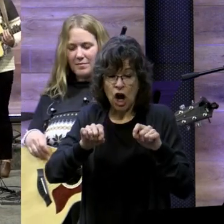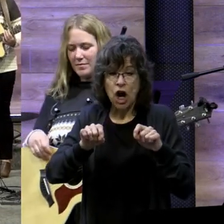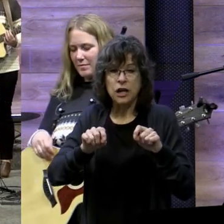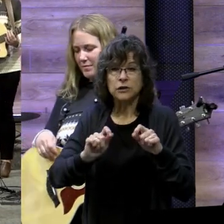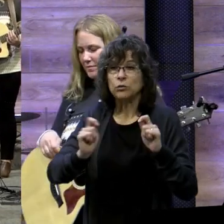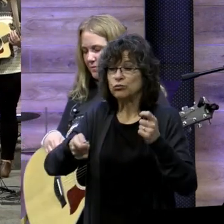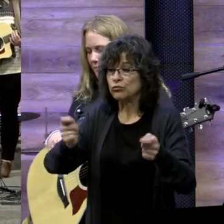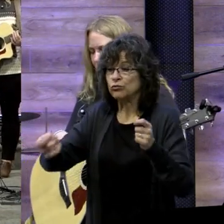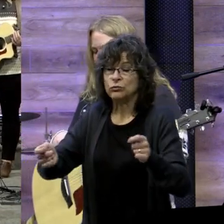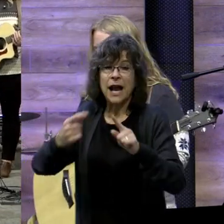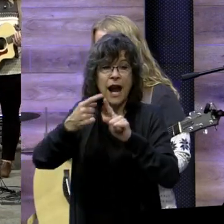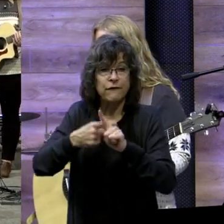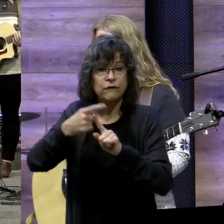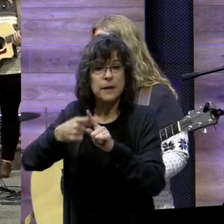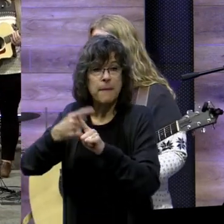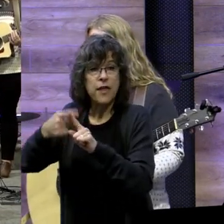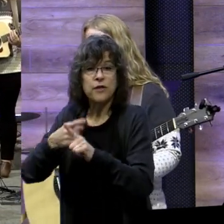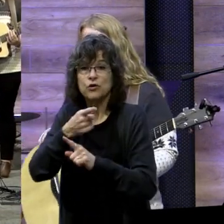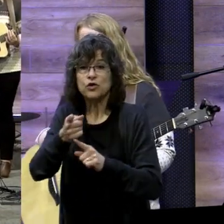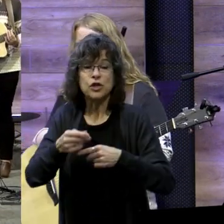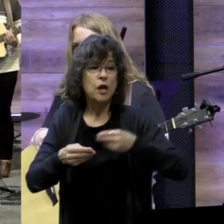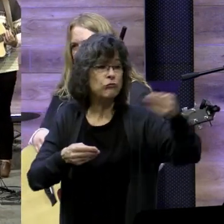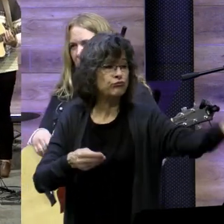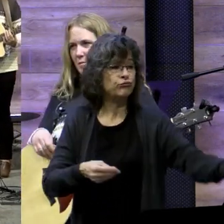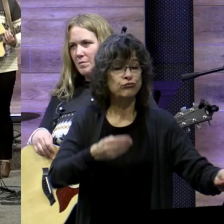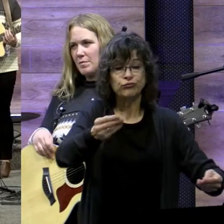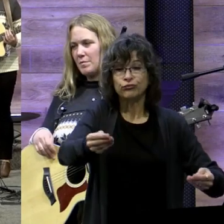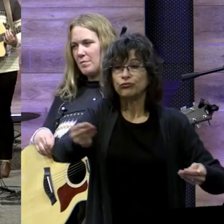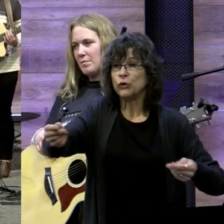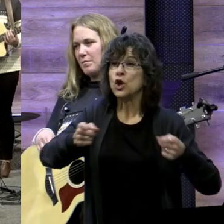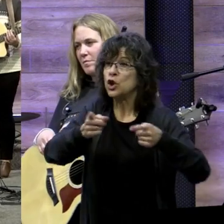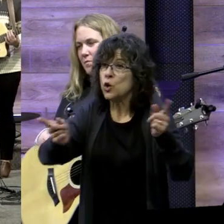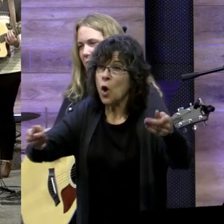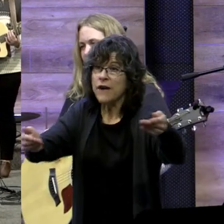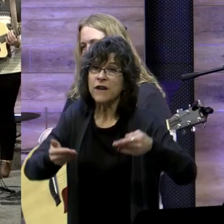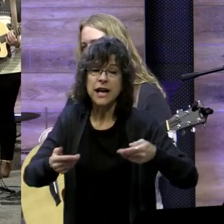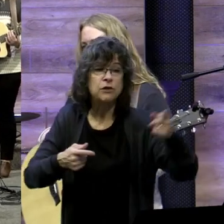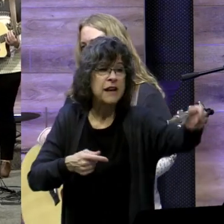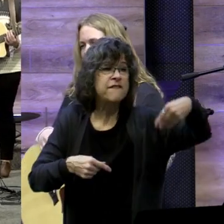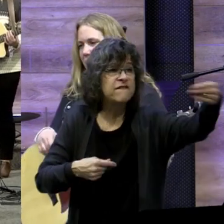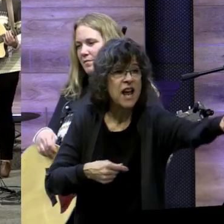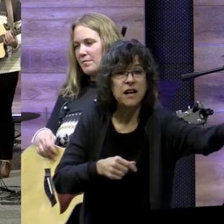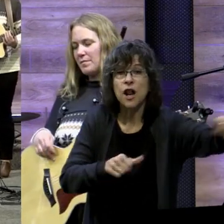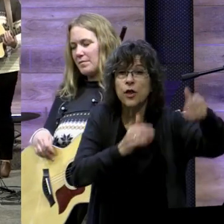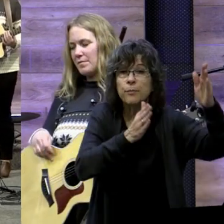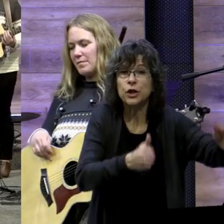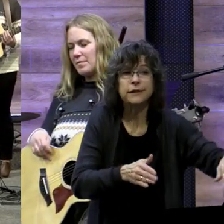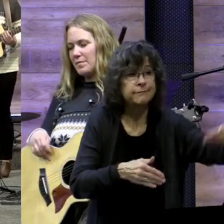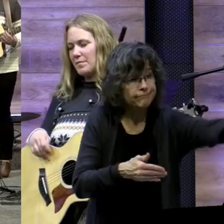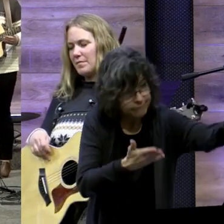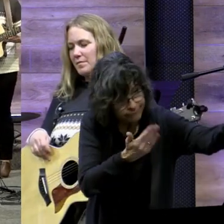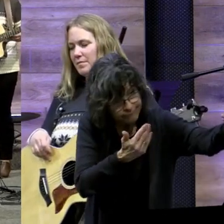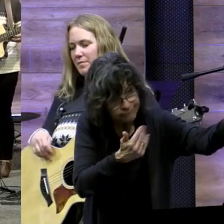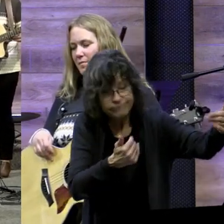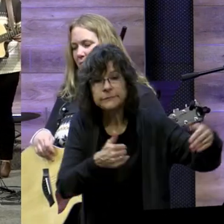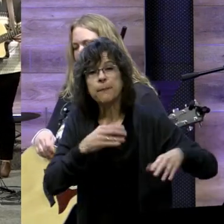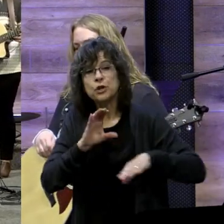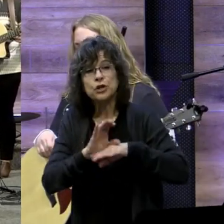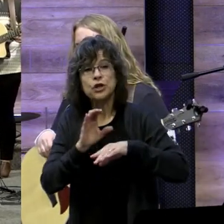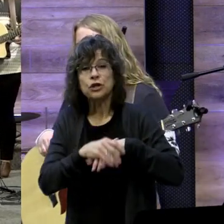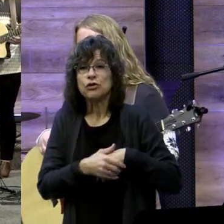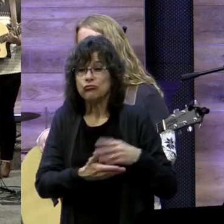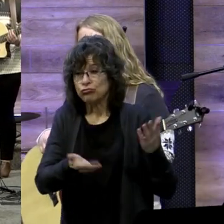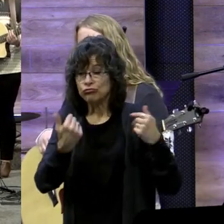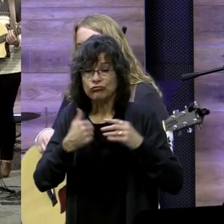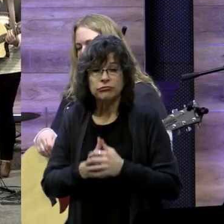chairs monthly and just do what it says. You're invited, right? Invite somebody that God has placed in your life to come